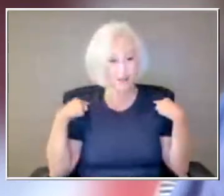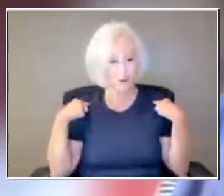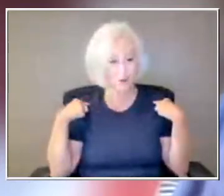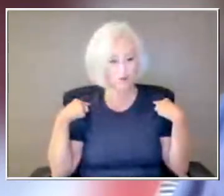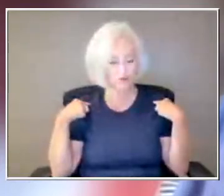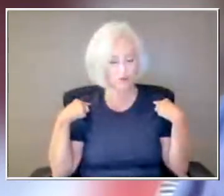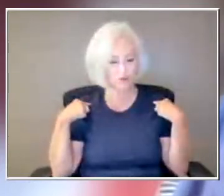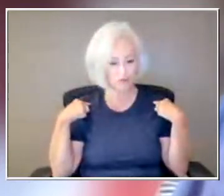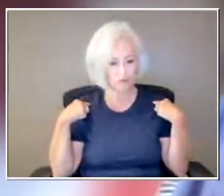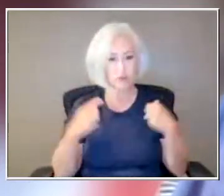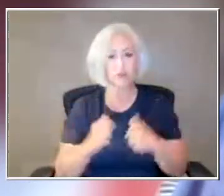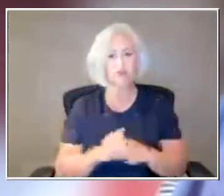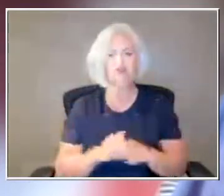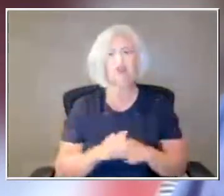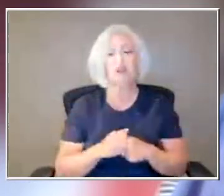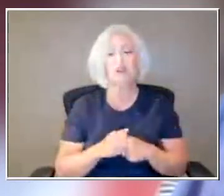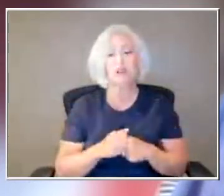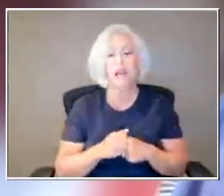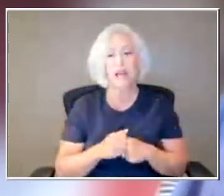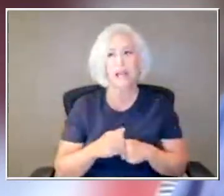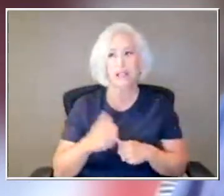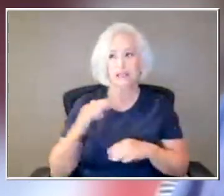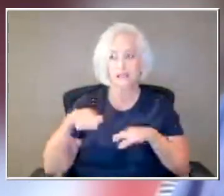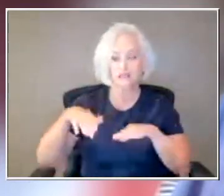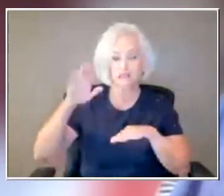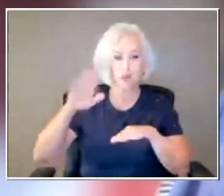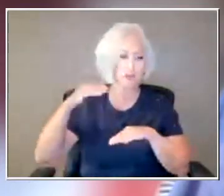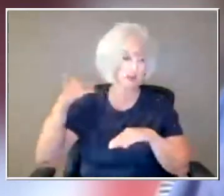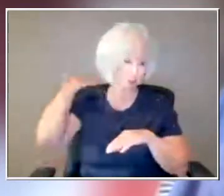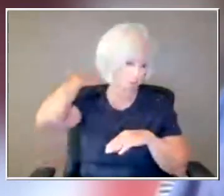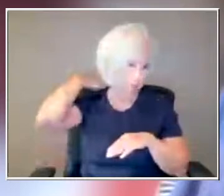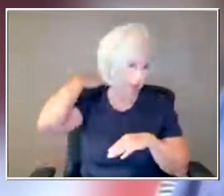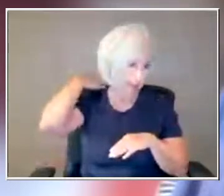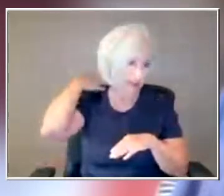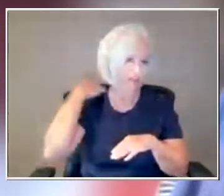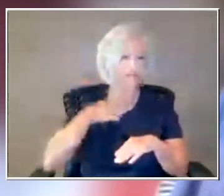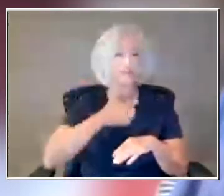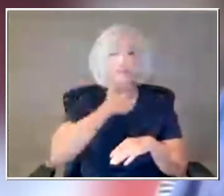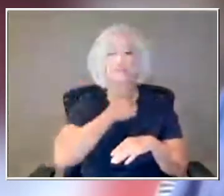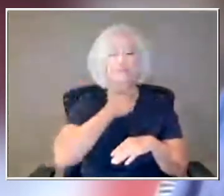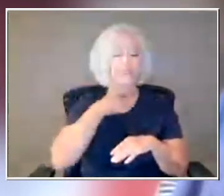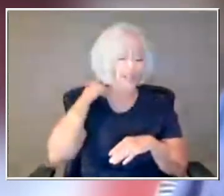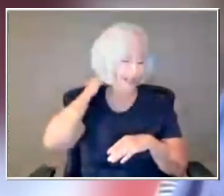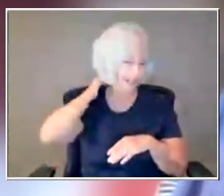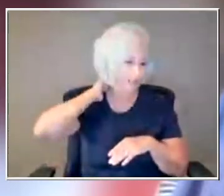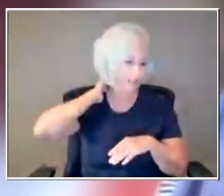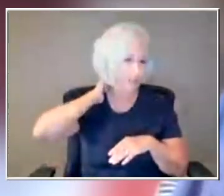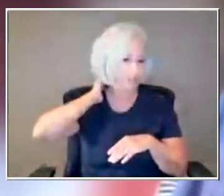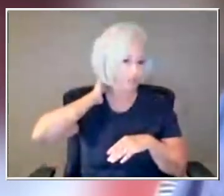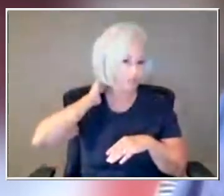and sort of in the upper back or neck areas. And it felt more like I just